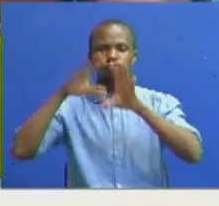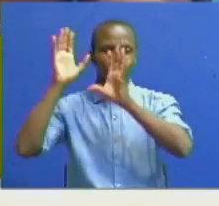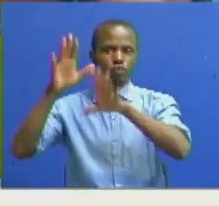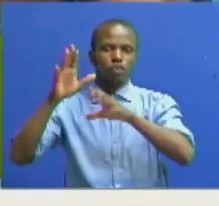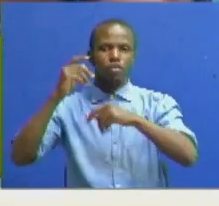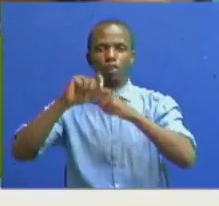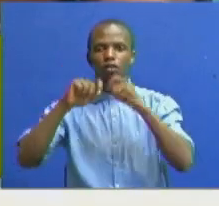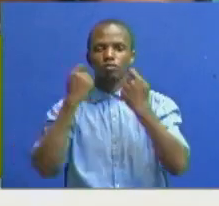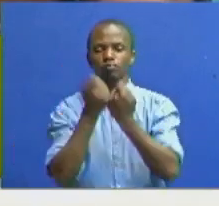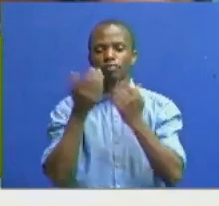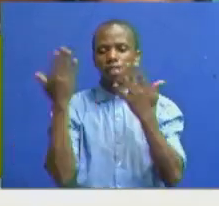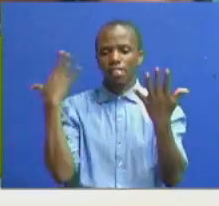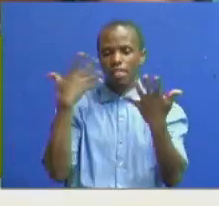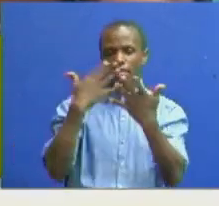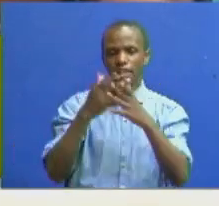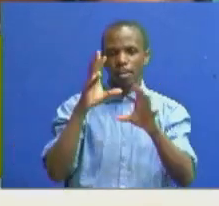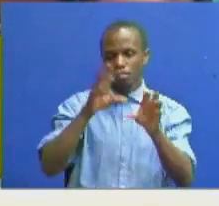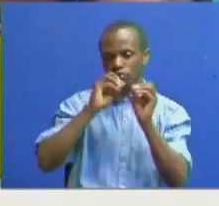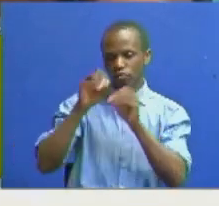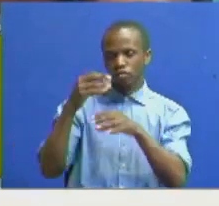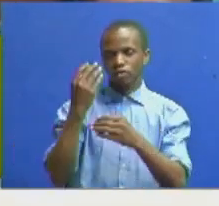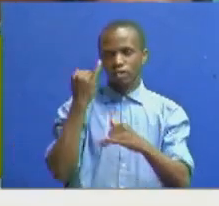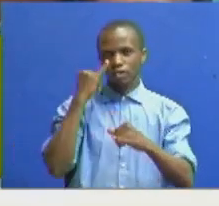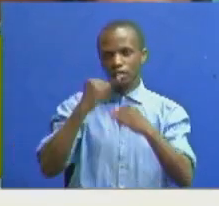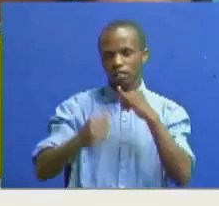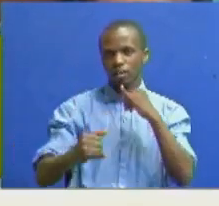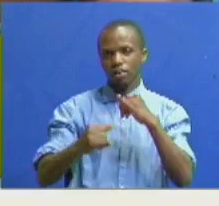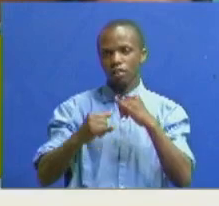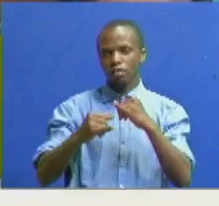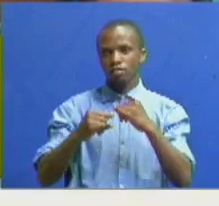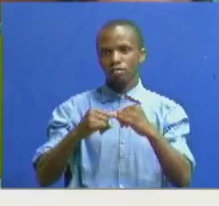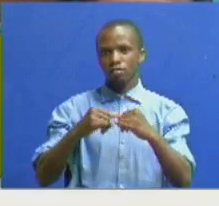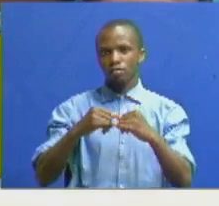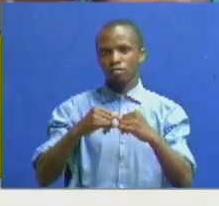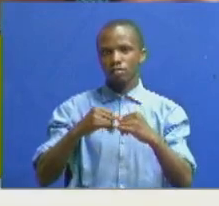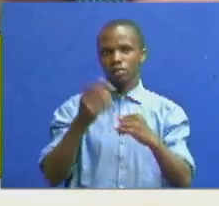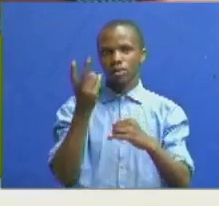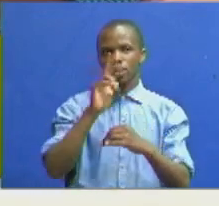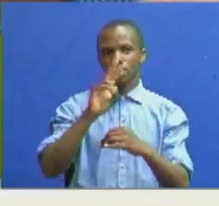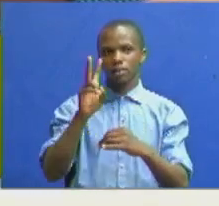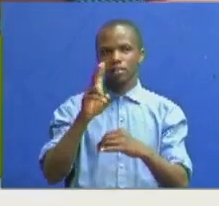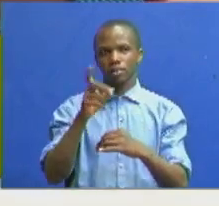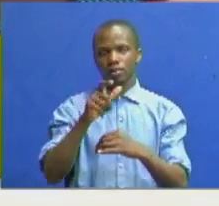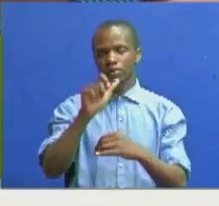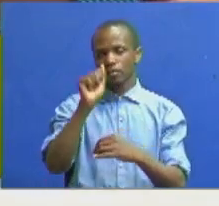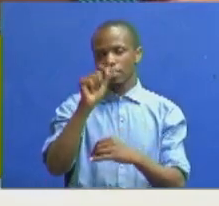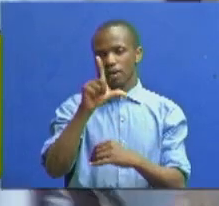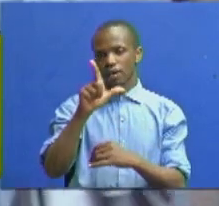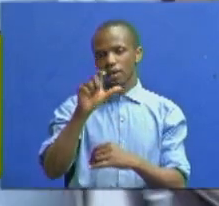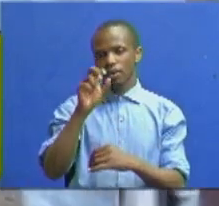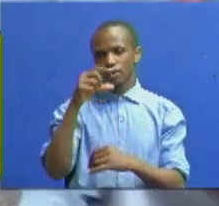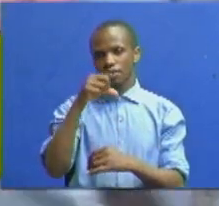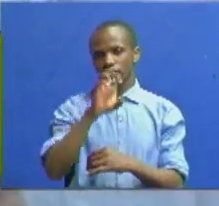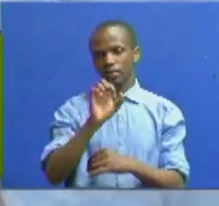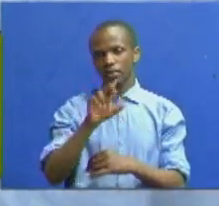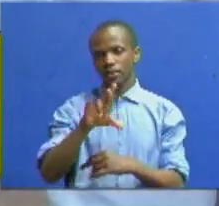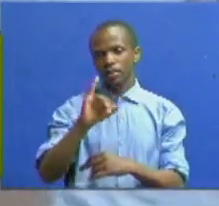after losing to the quarterfinals against Aldaris MC of Algeria. Let's take a look.